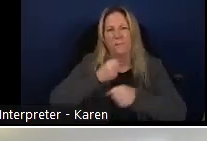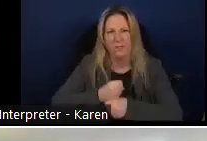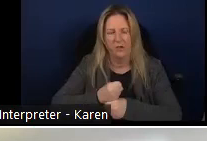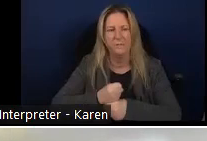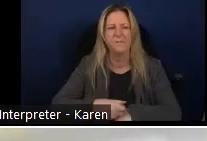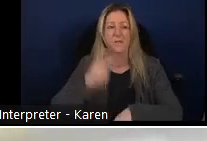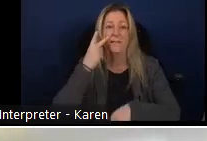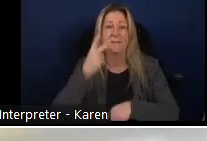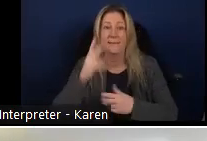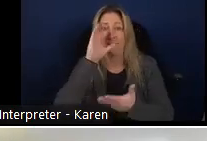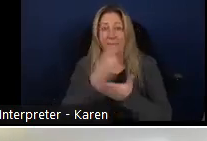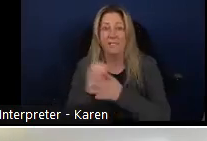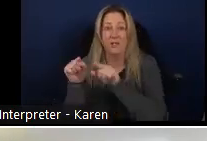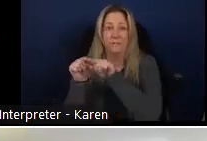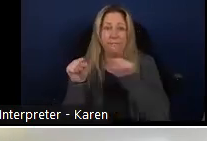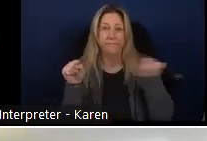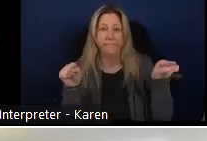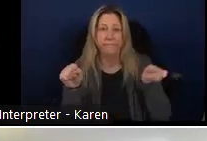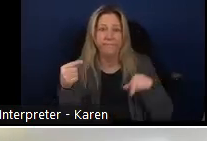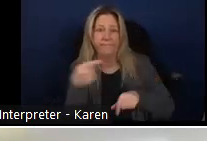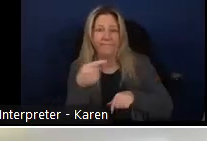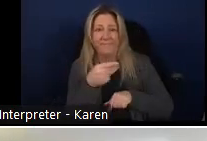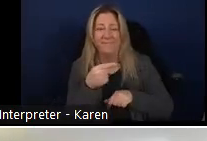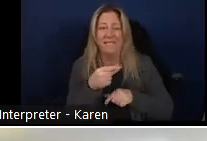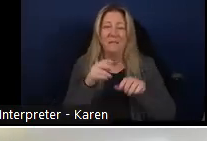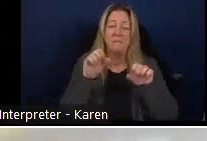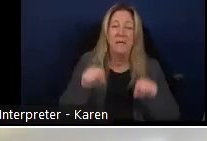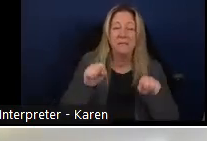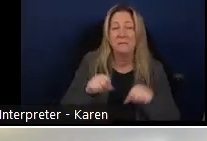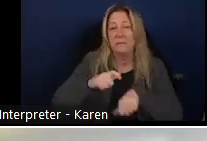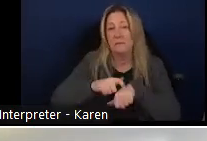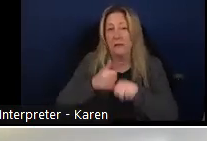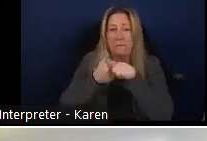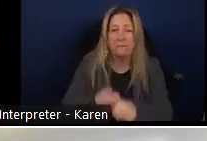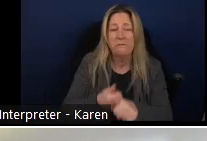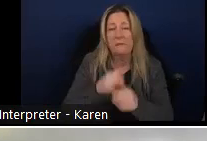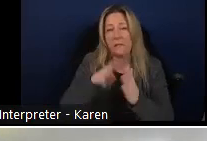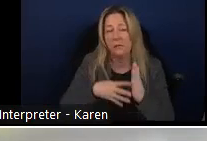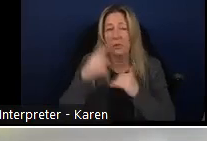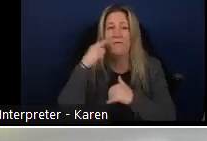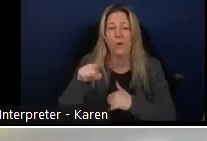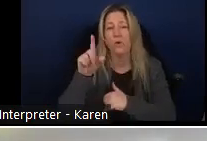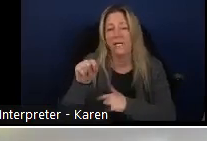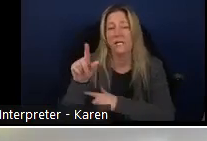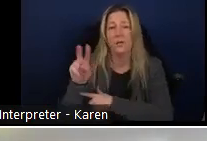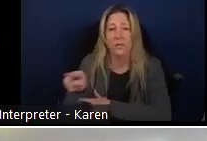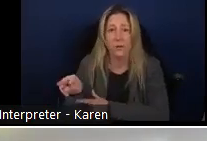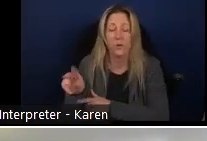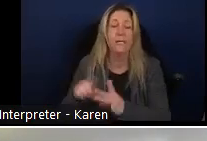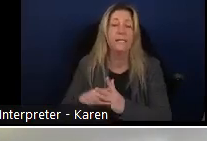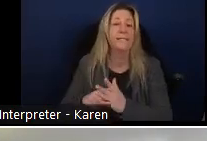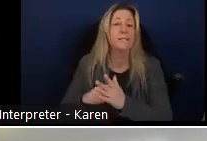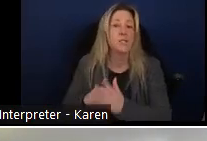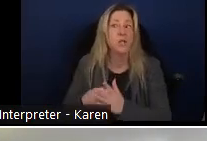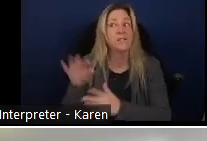visual representation of our tentative timeline for the 2022 HUD program year. It starts here in